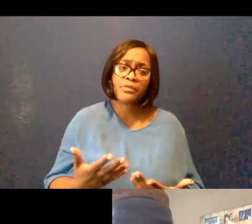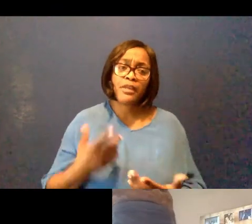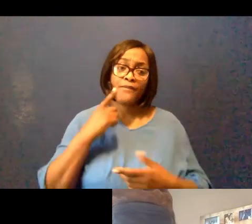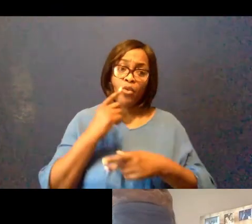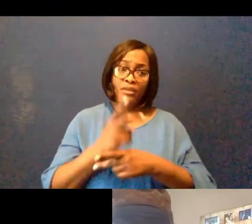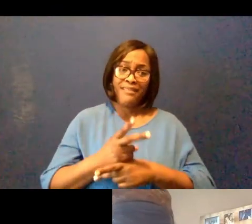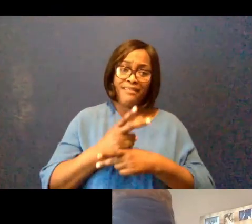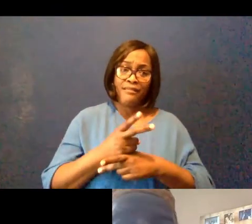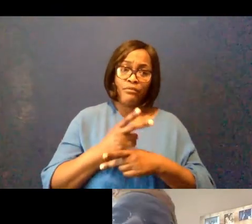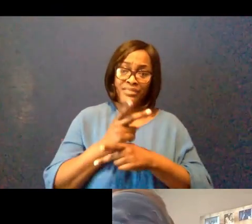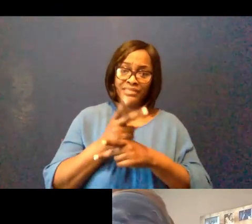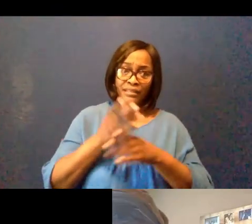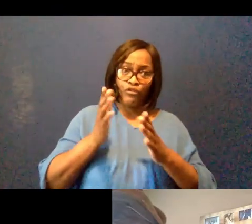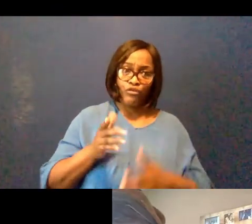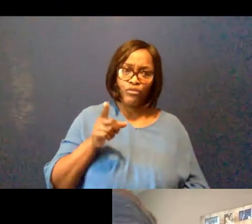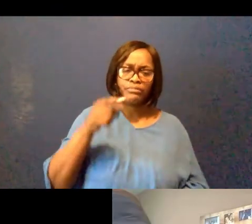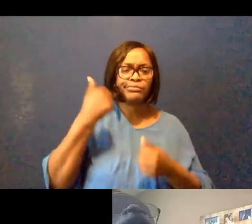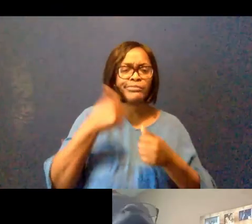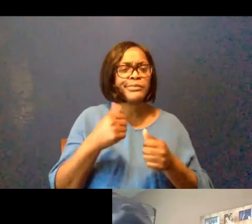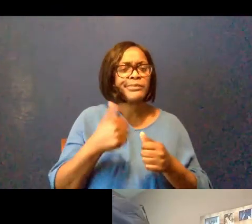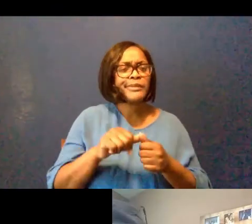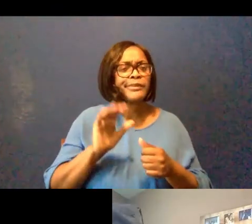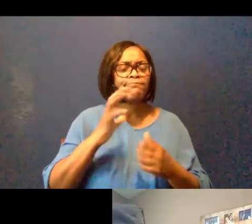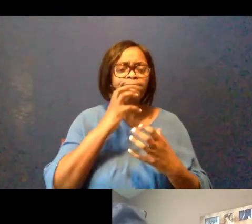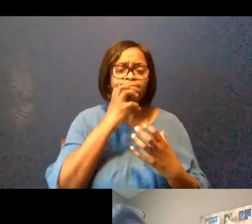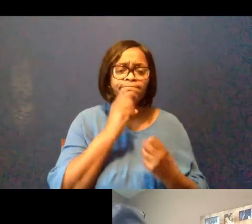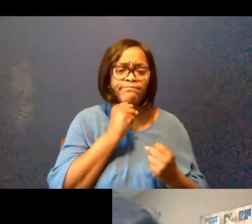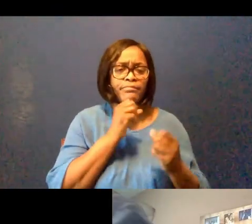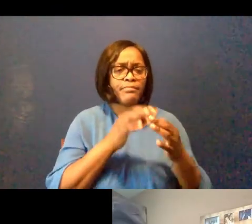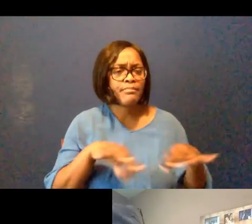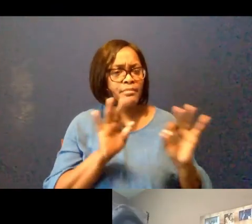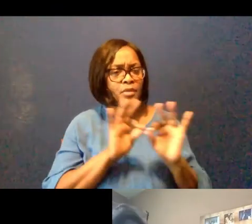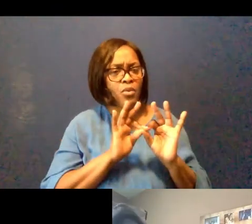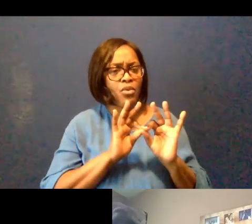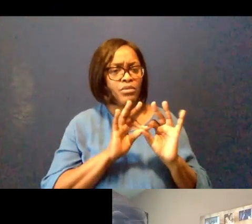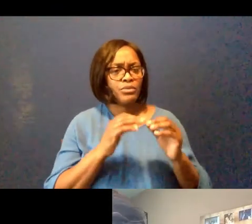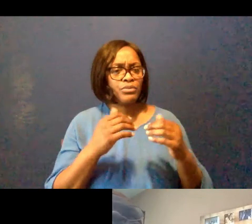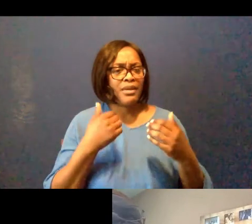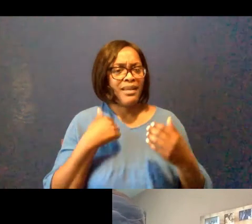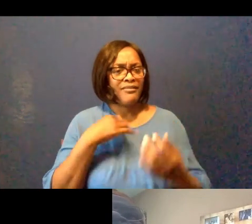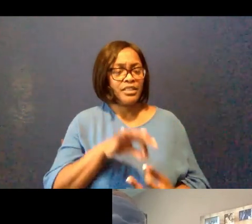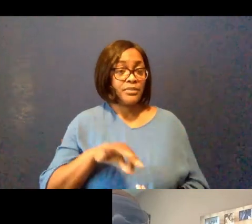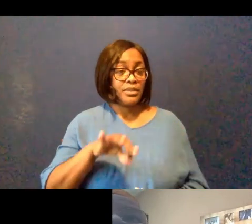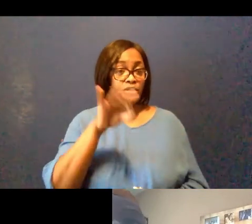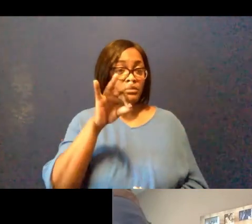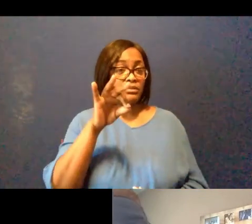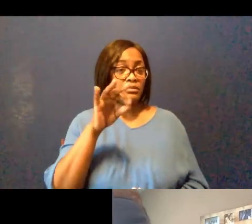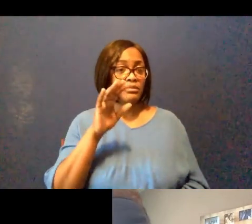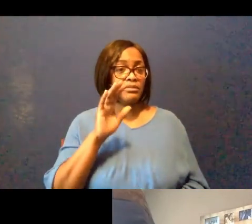And another follow-up question of that then too is that, do you think that caregivers truly understand their jobs?